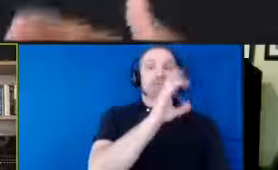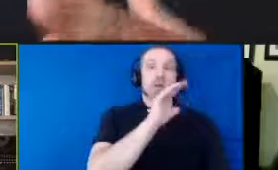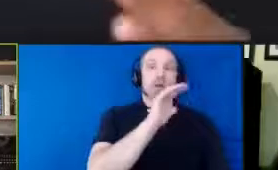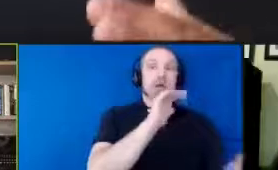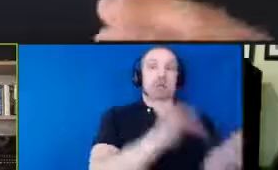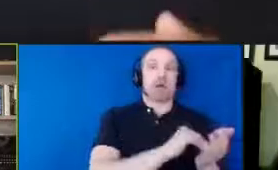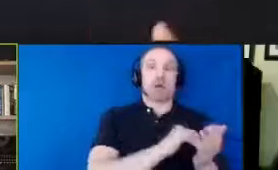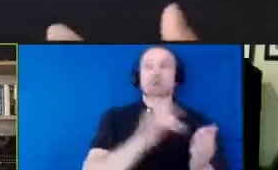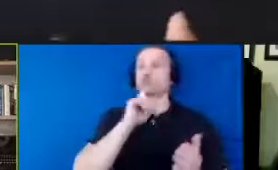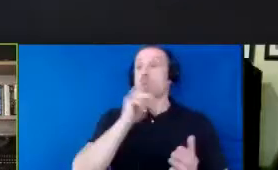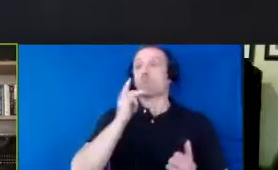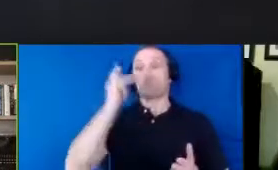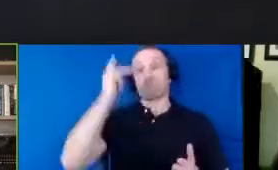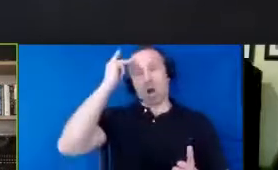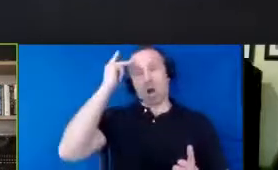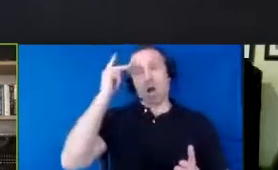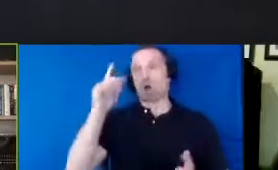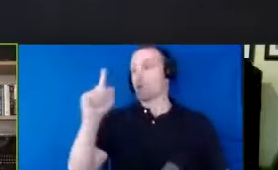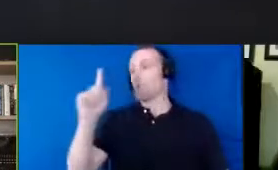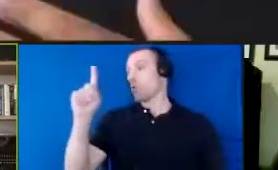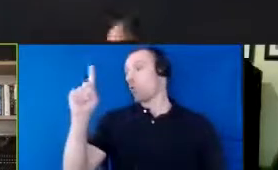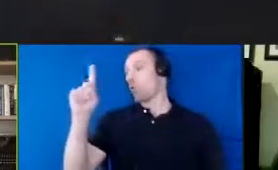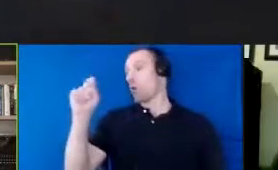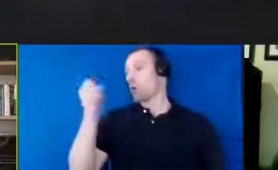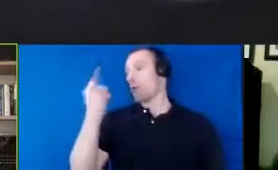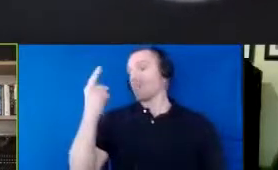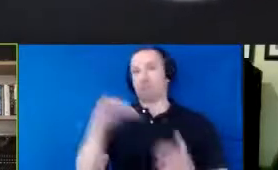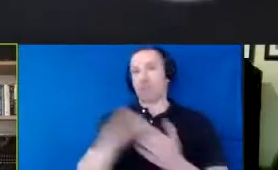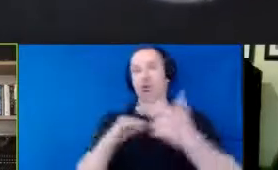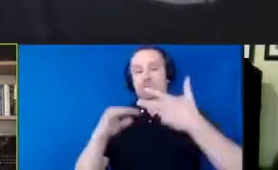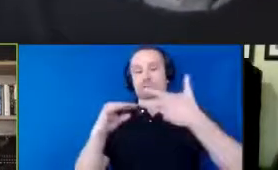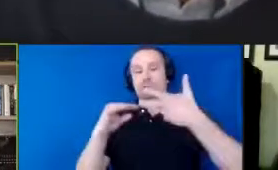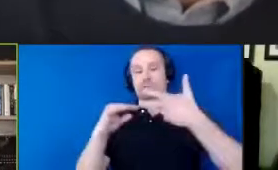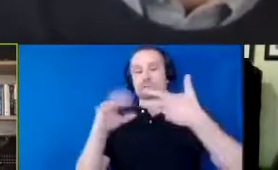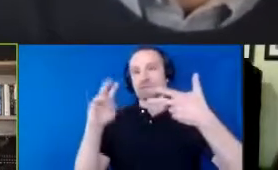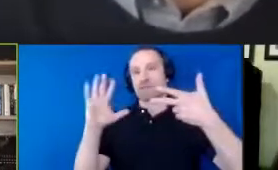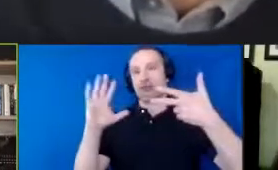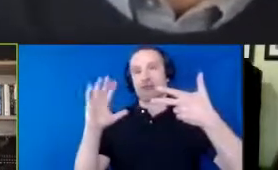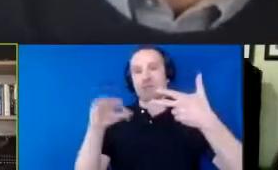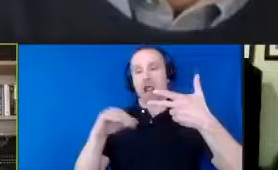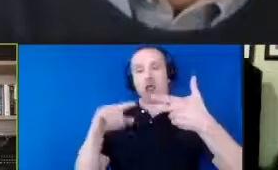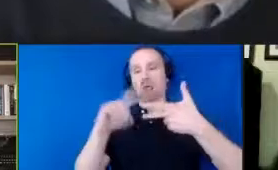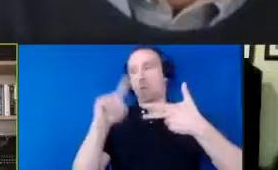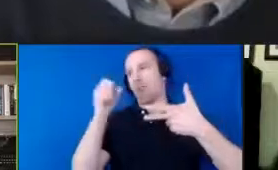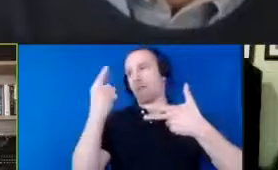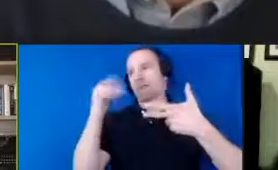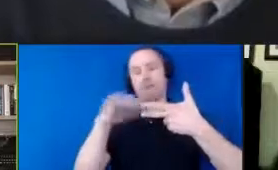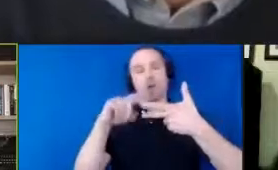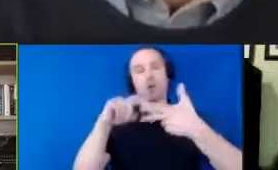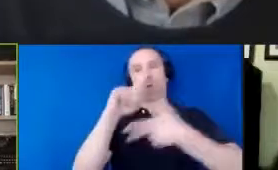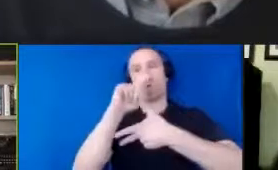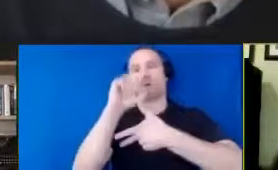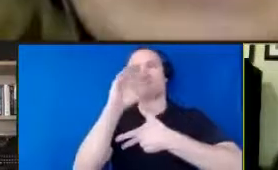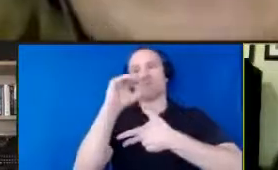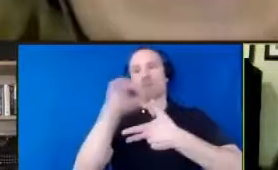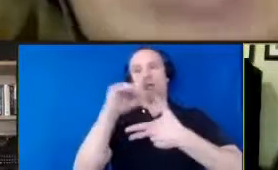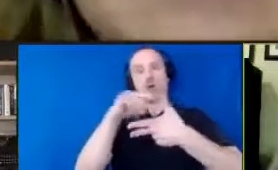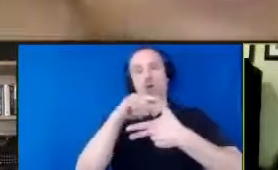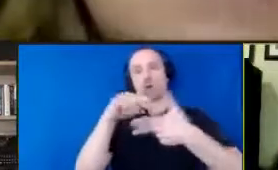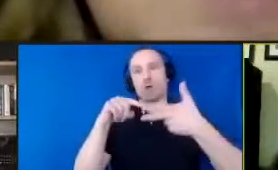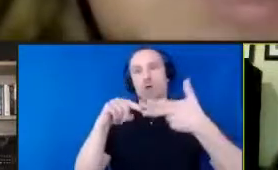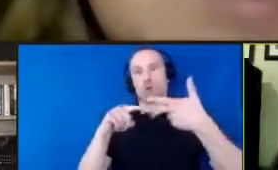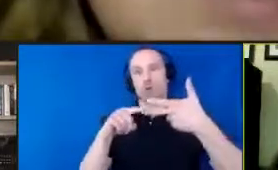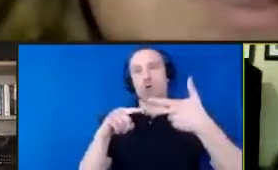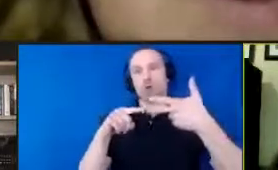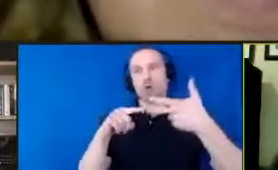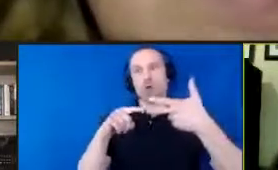and then couples together will get $2,800, depending on how much money you make. And then Jamal, is so in the